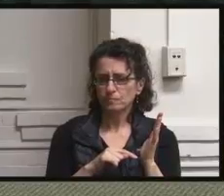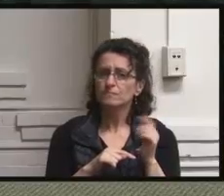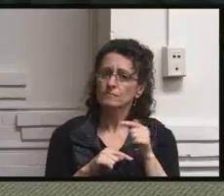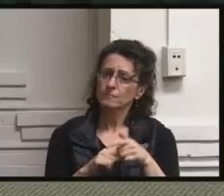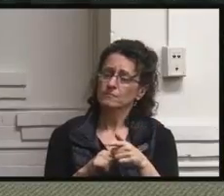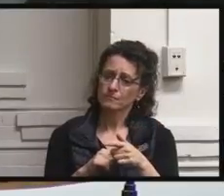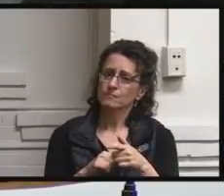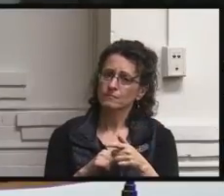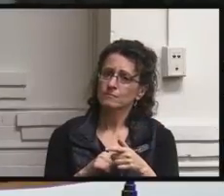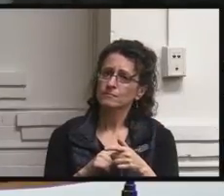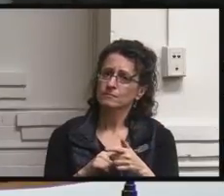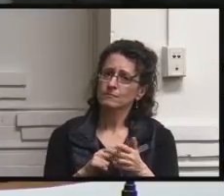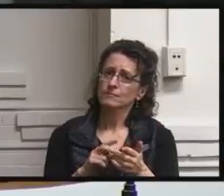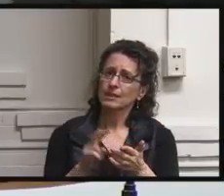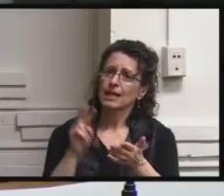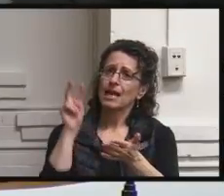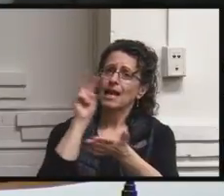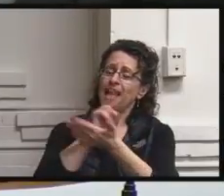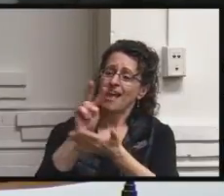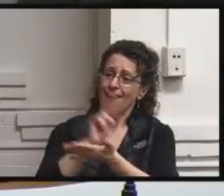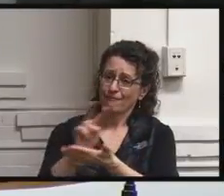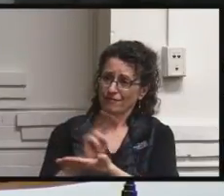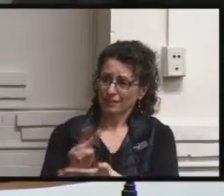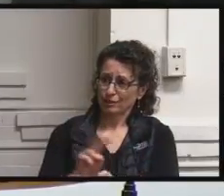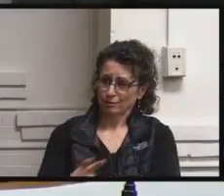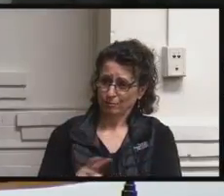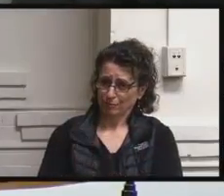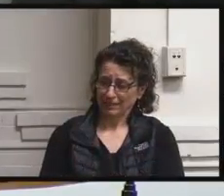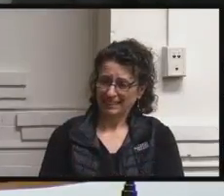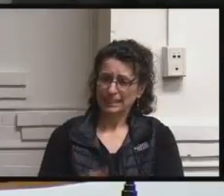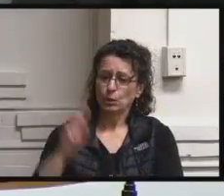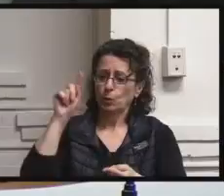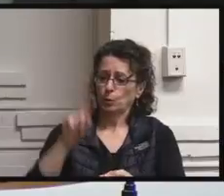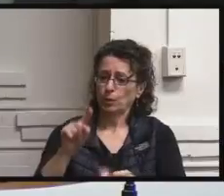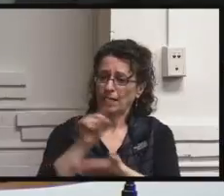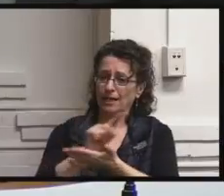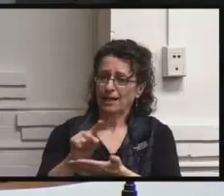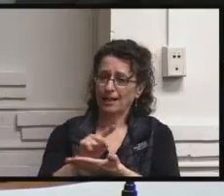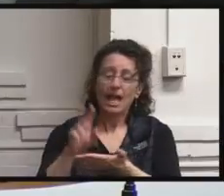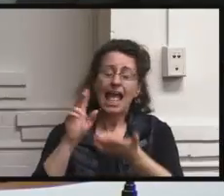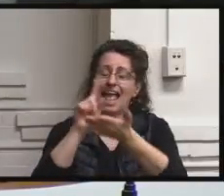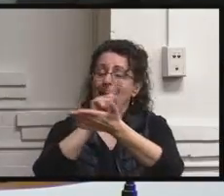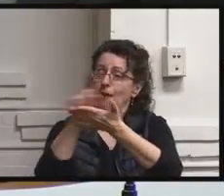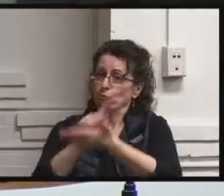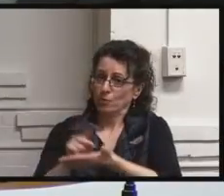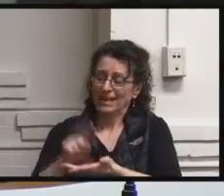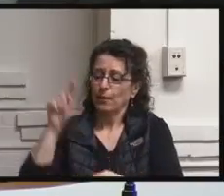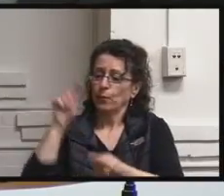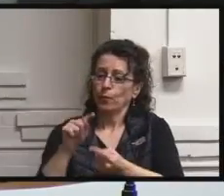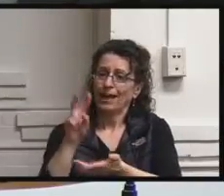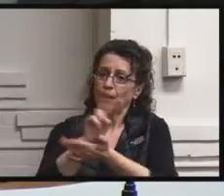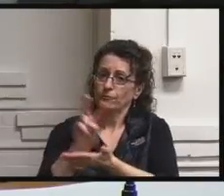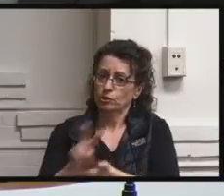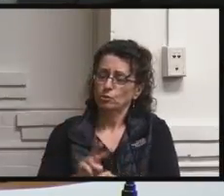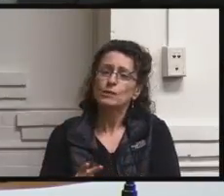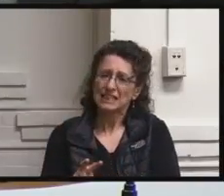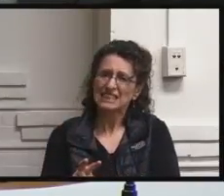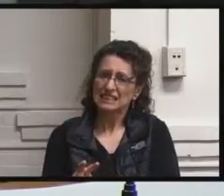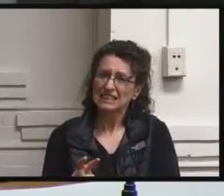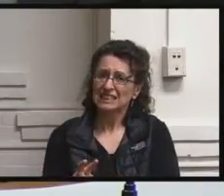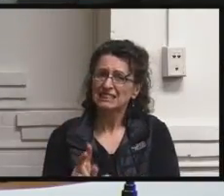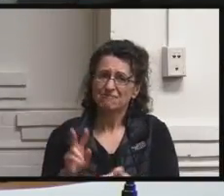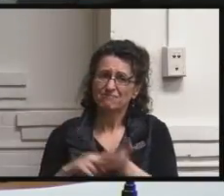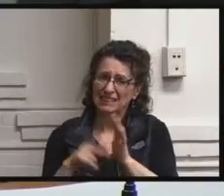cut to go from picking up trash every week to every other week. And our